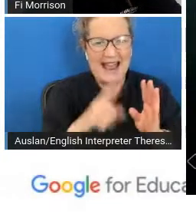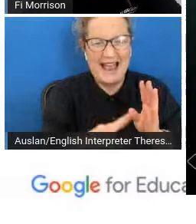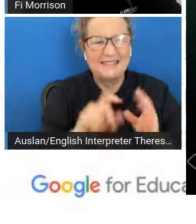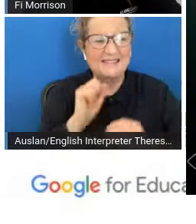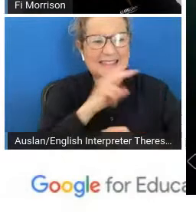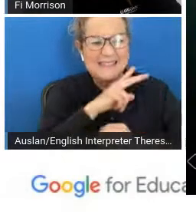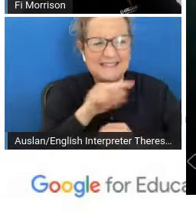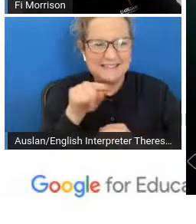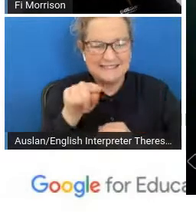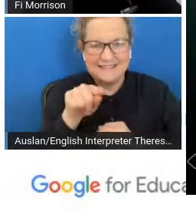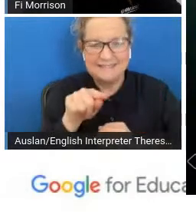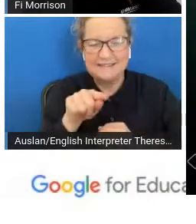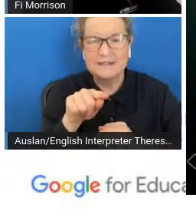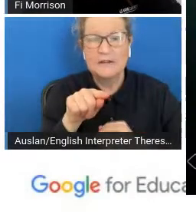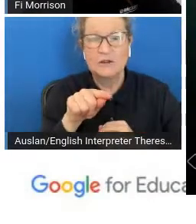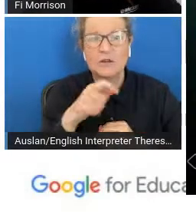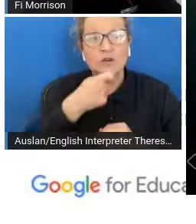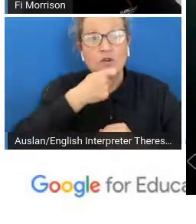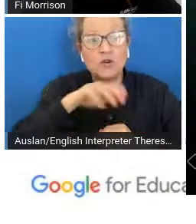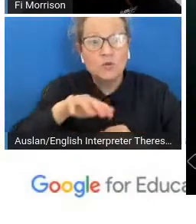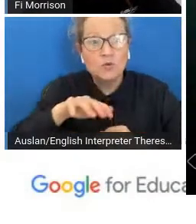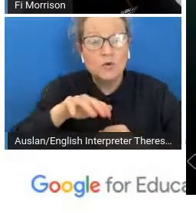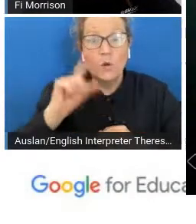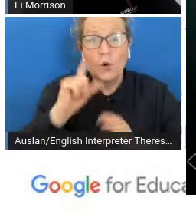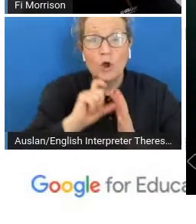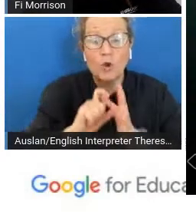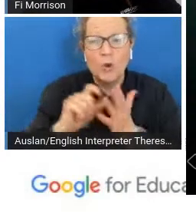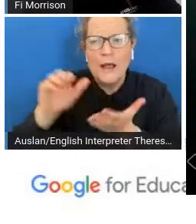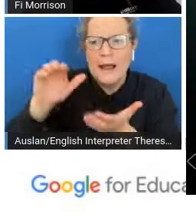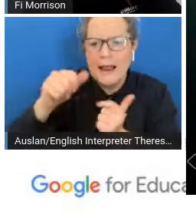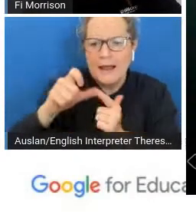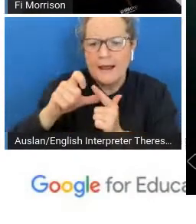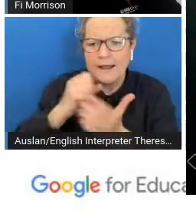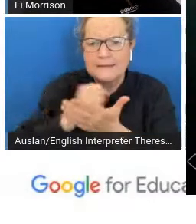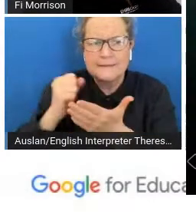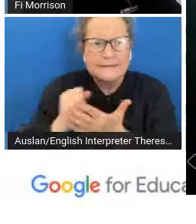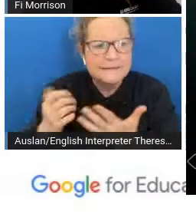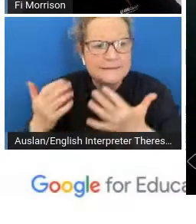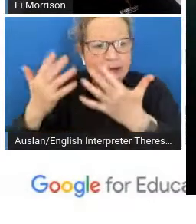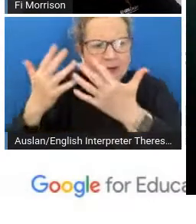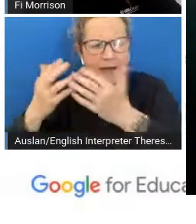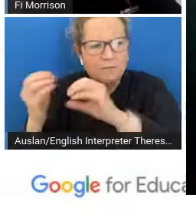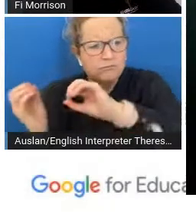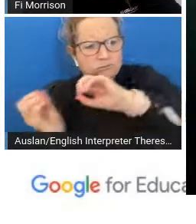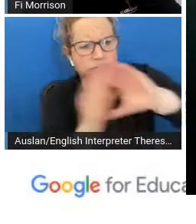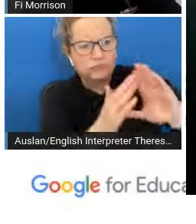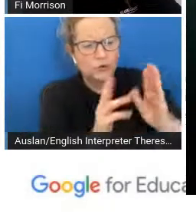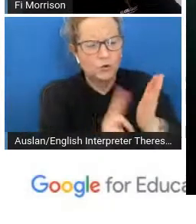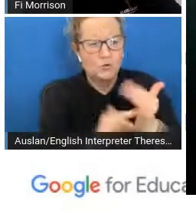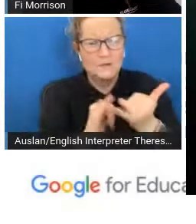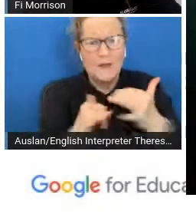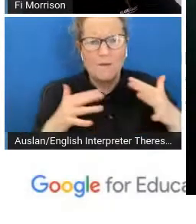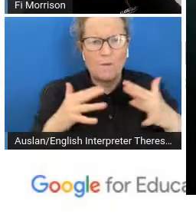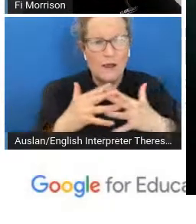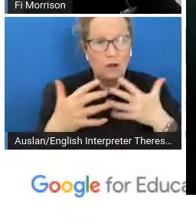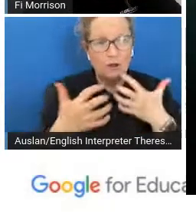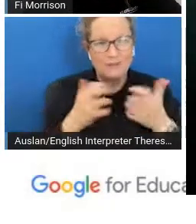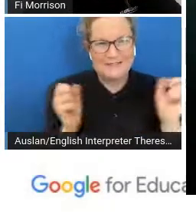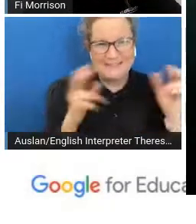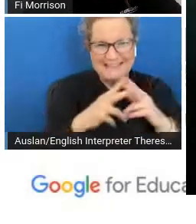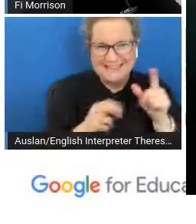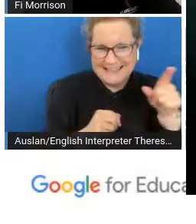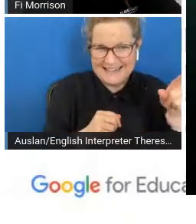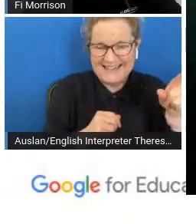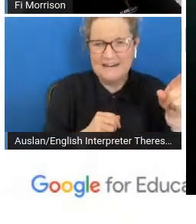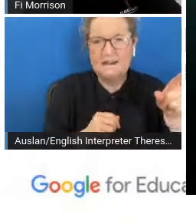kids actually collecting data and sending that to researchers in the University of Sydney and across Australia. So we've got kids